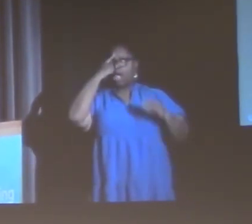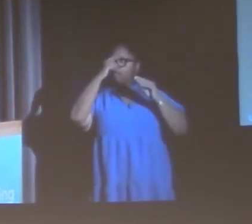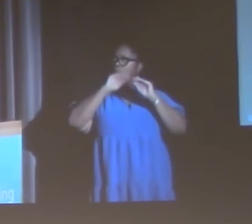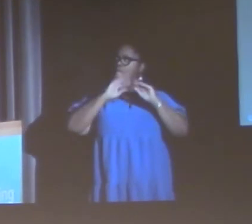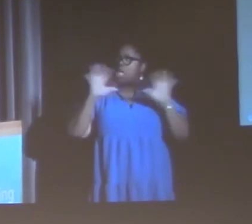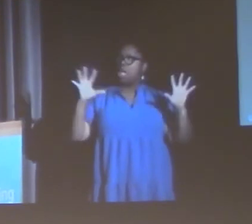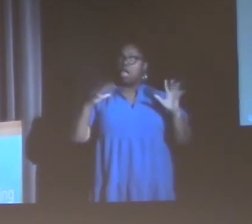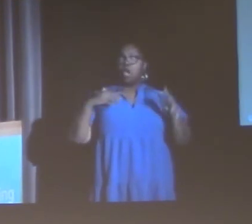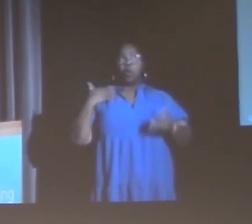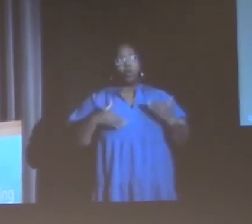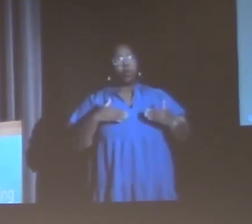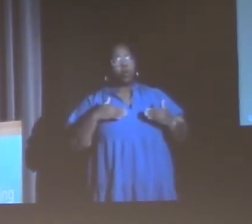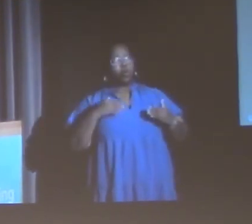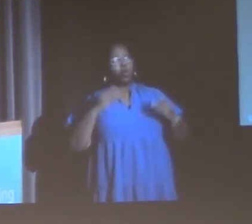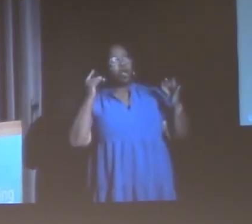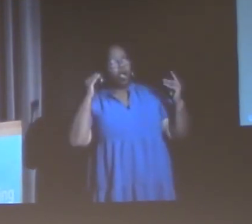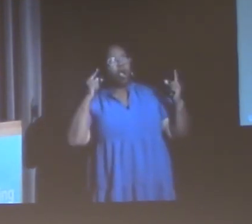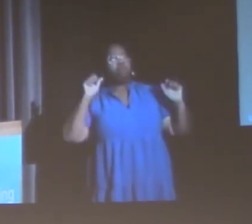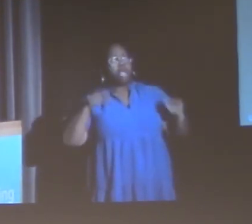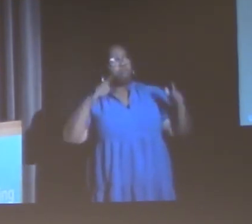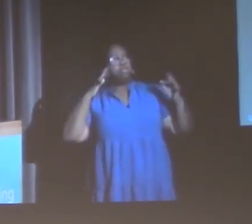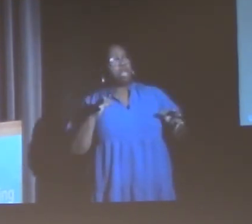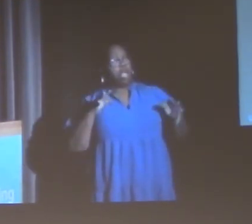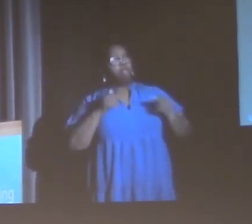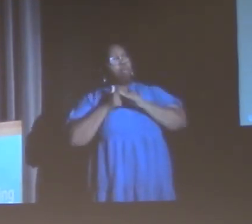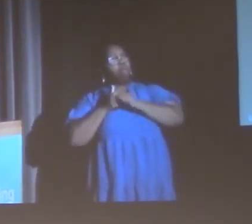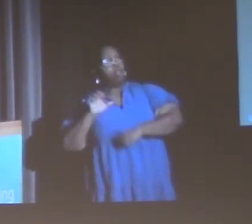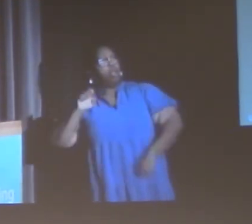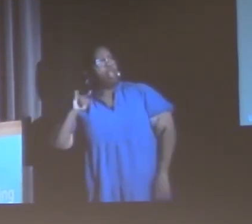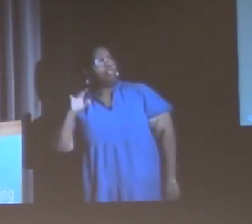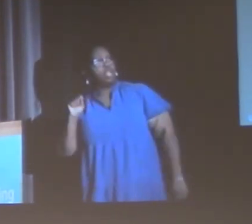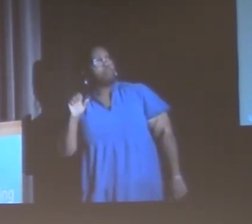ethical agreement, right? So I think my question for you